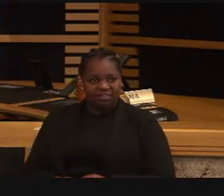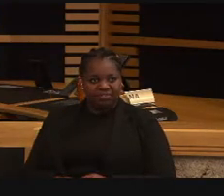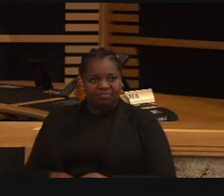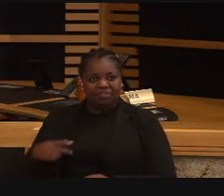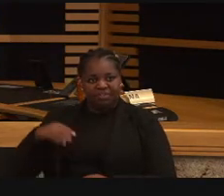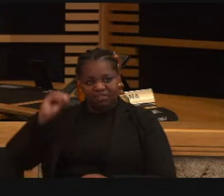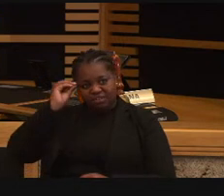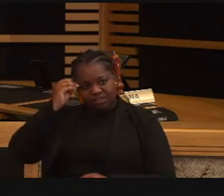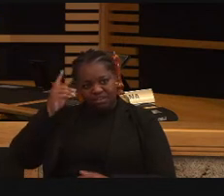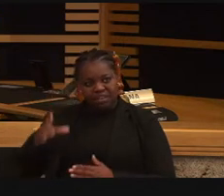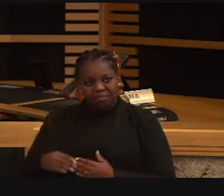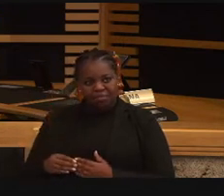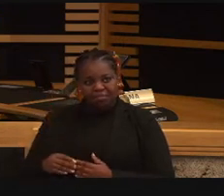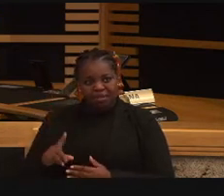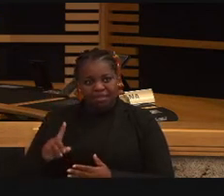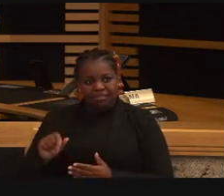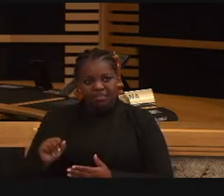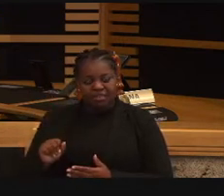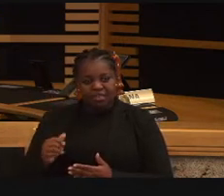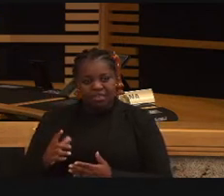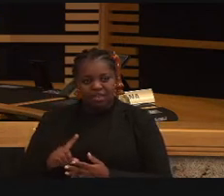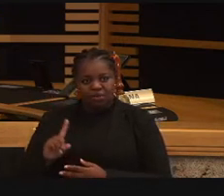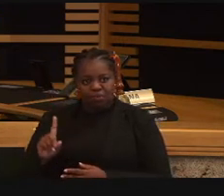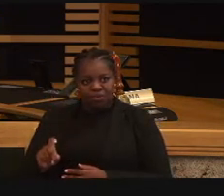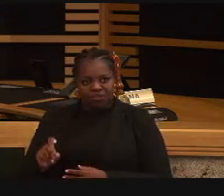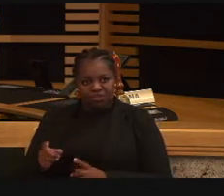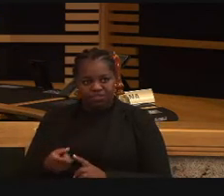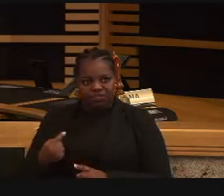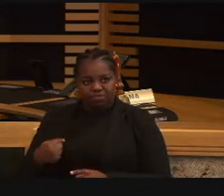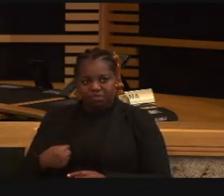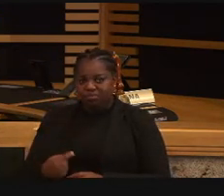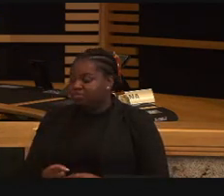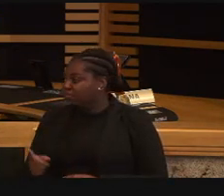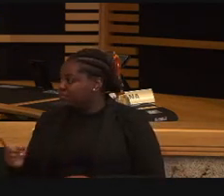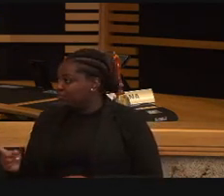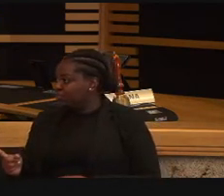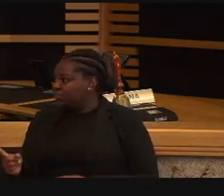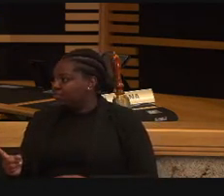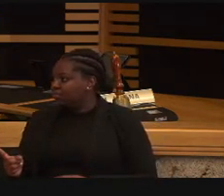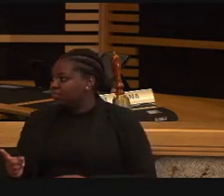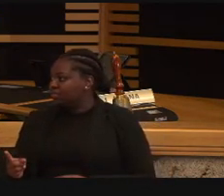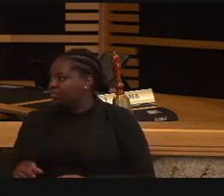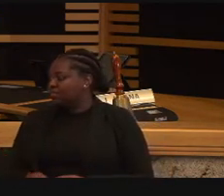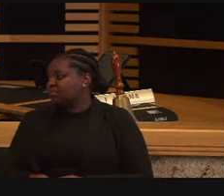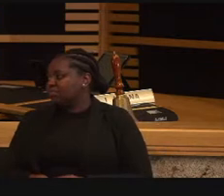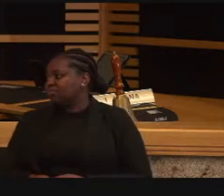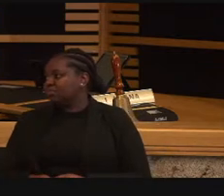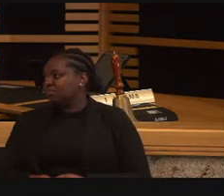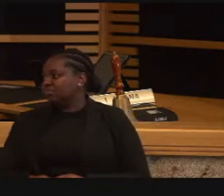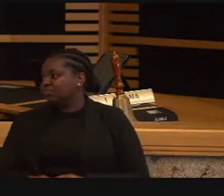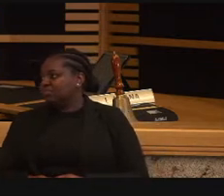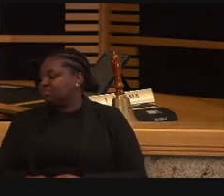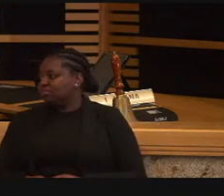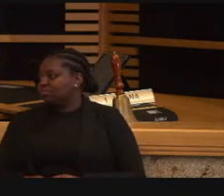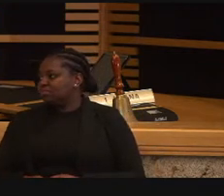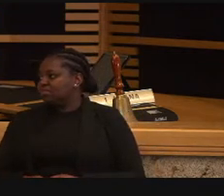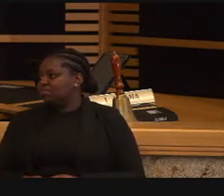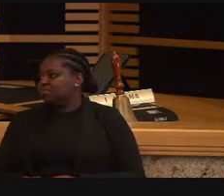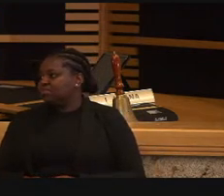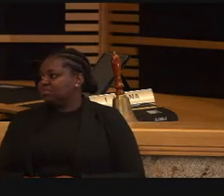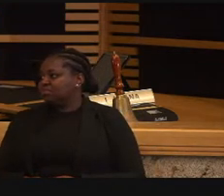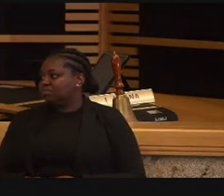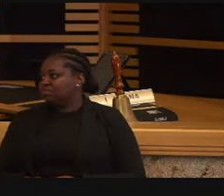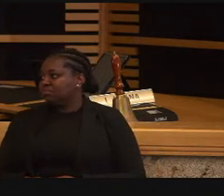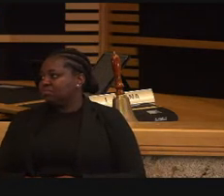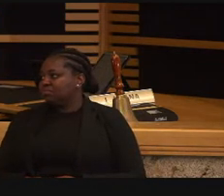interesting. Would the member take a question from me, please? Okay. Honourable Temaza, are you prepared to take a question from the Honourable Member? You